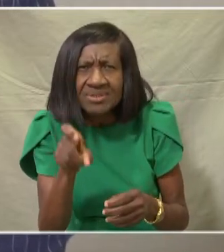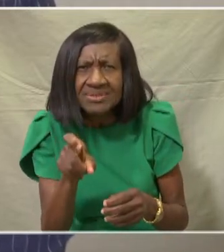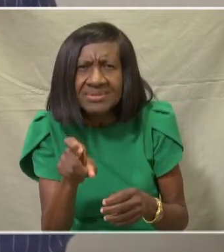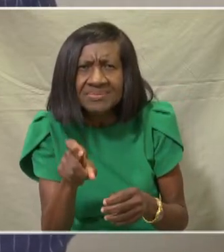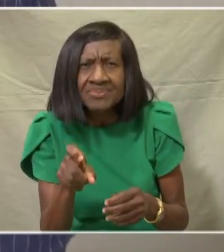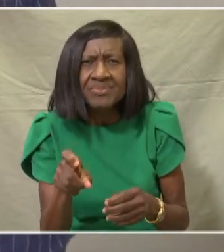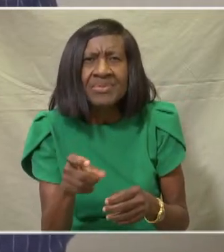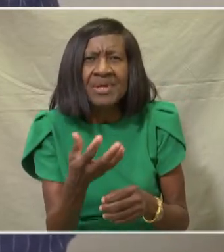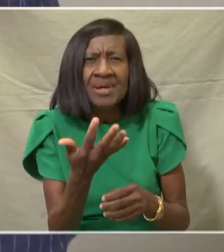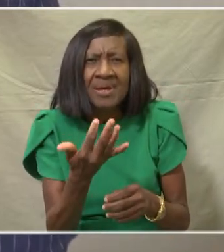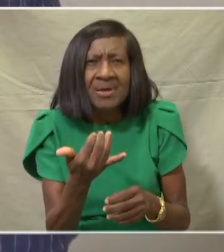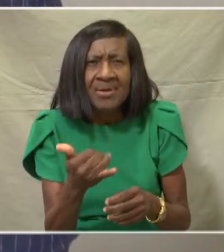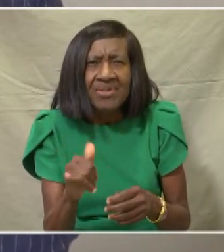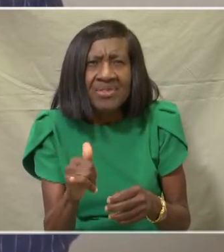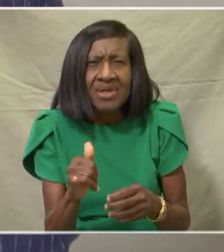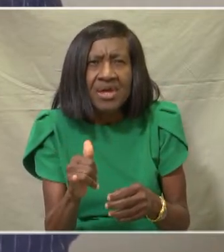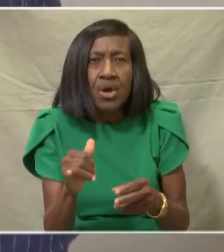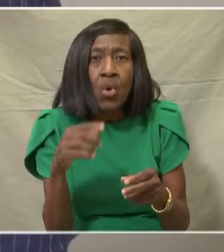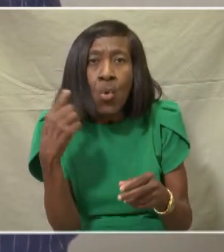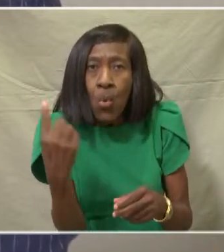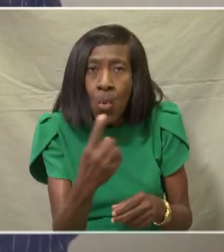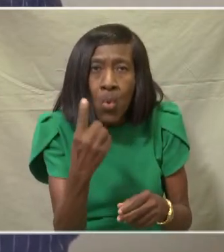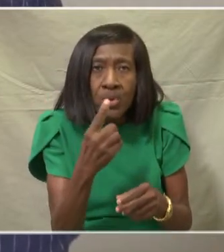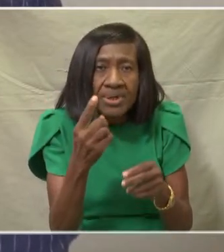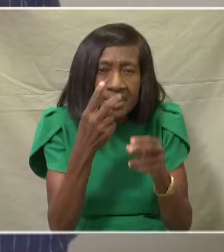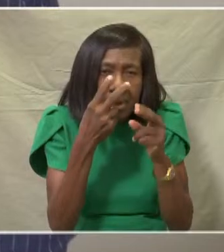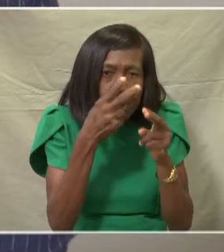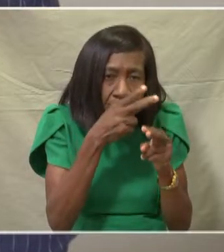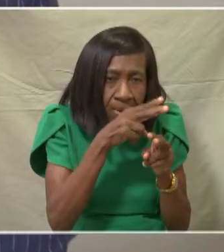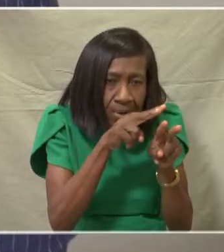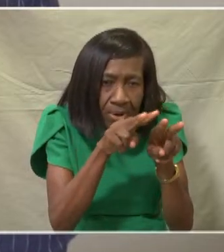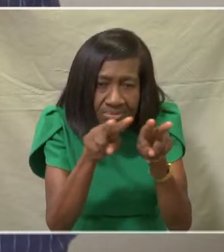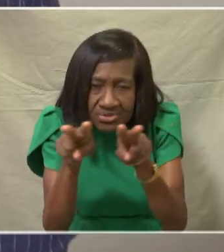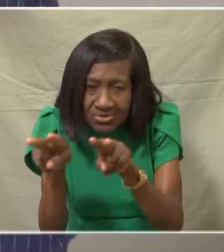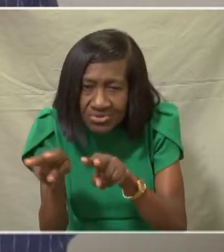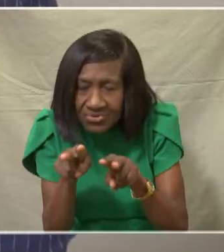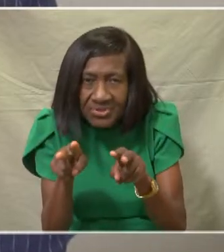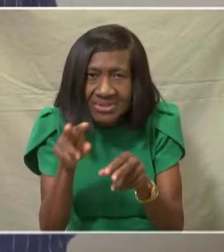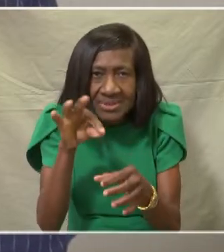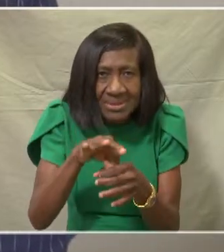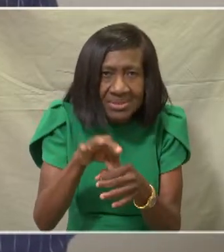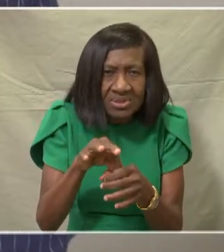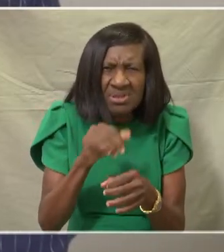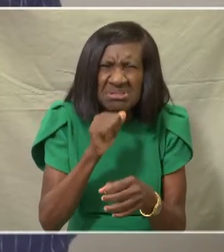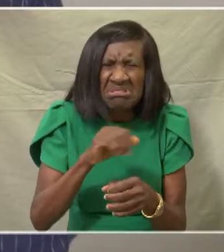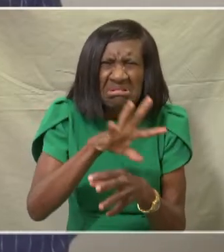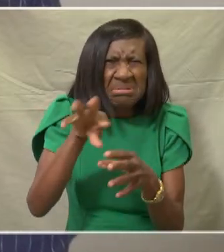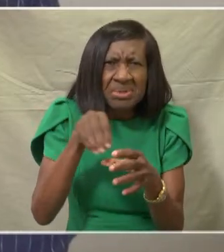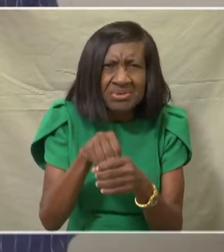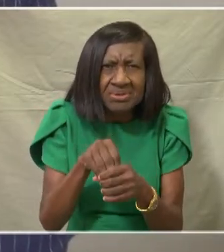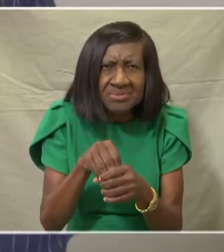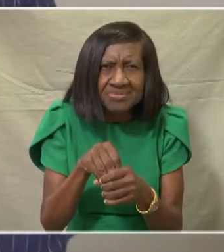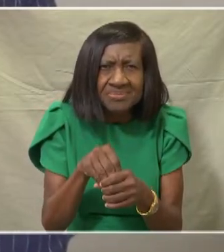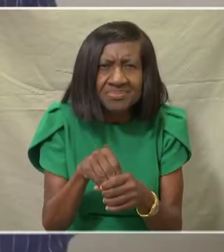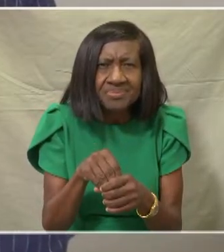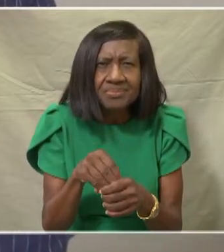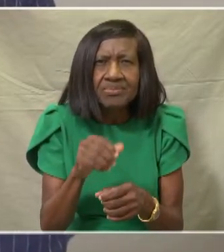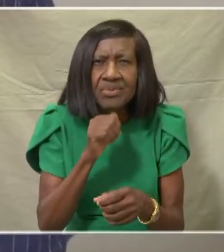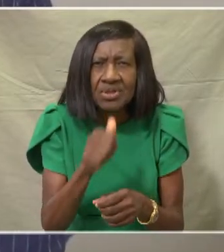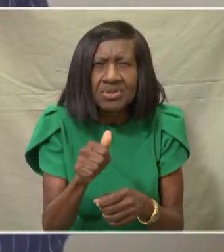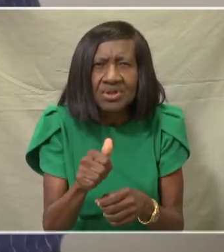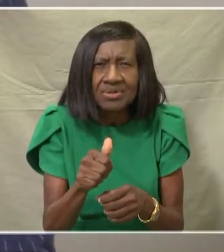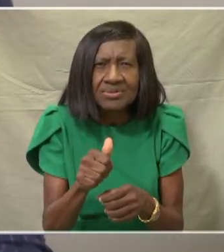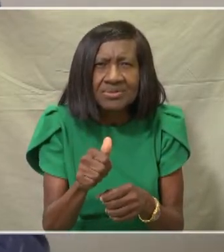are literally only observing the elections. We're not participating in any way. We're not stakeholders. We're not going